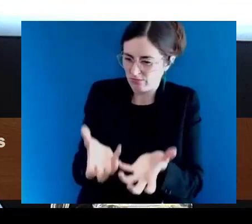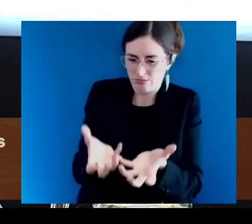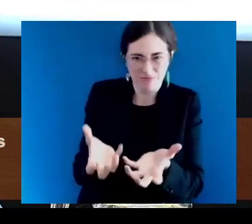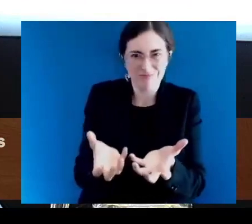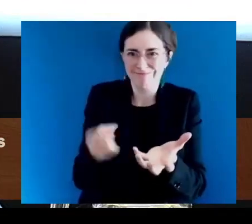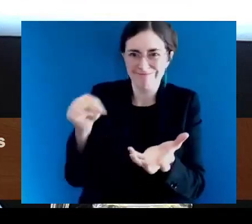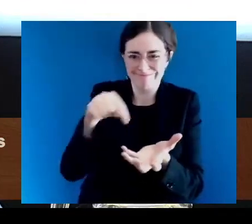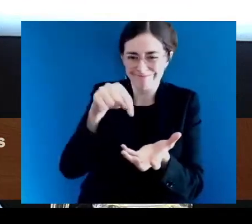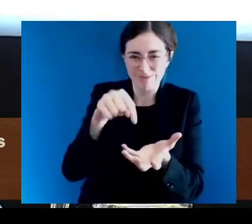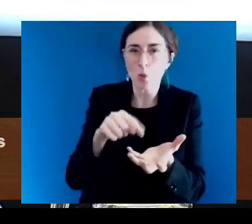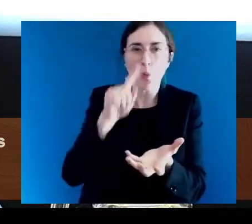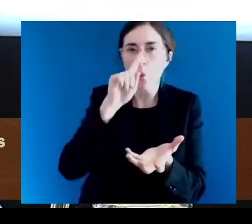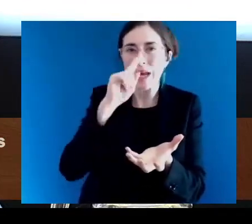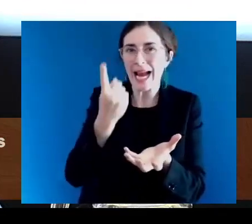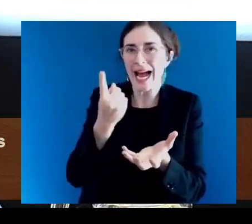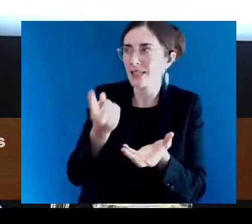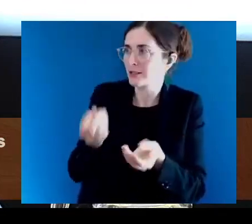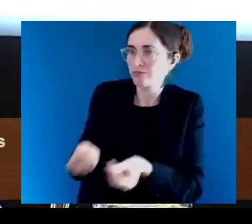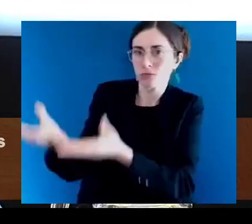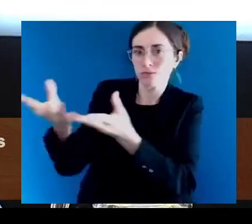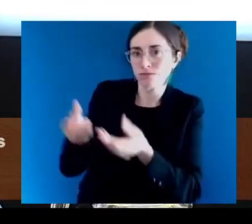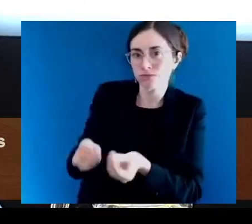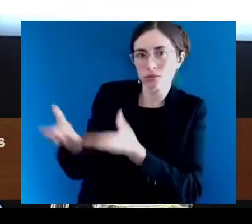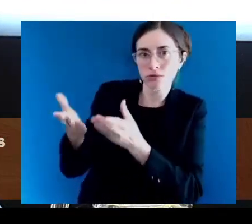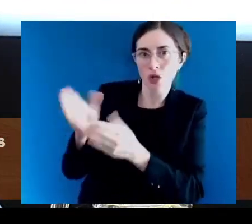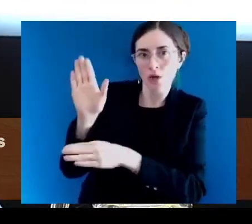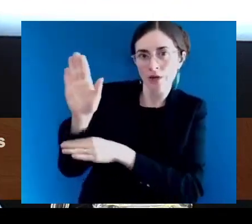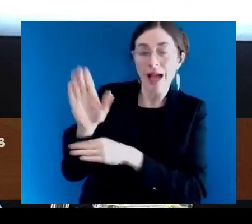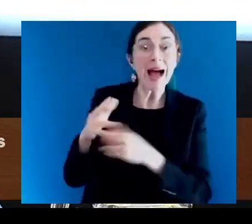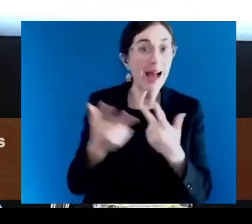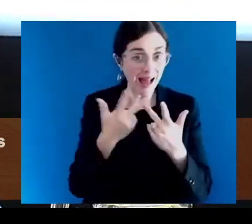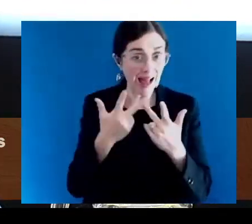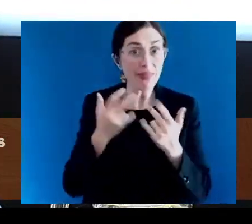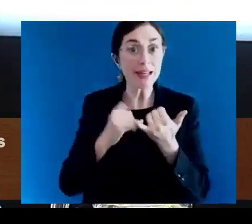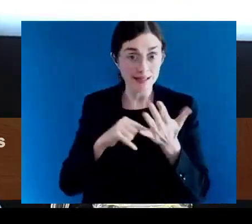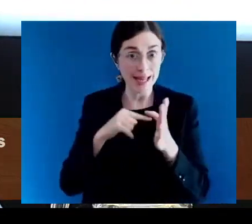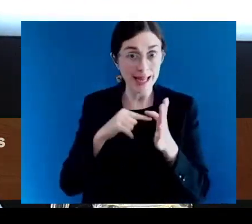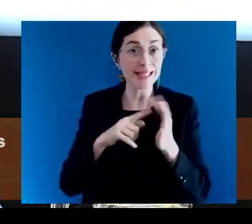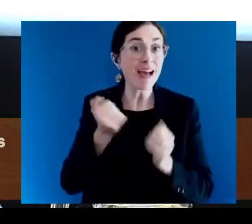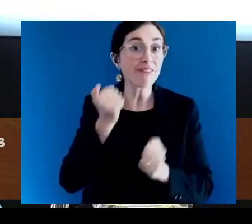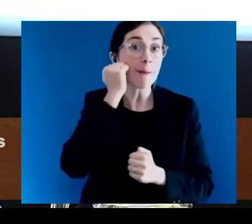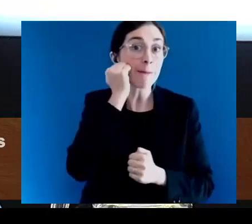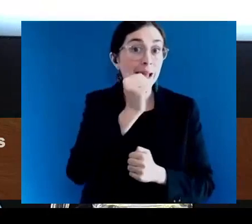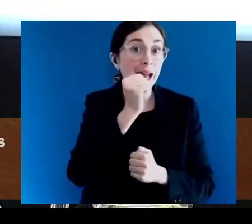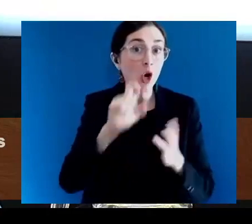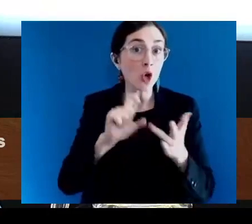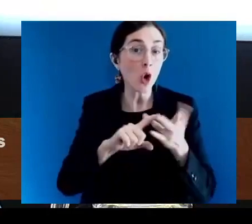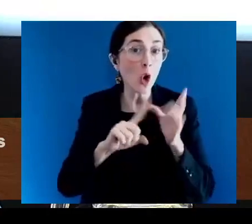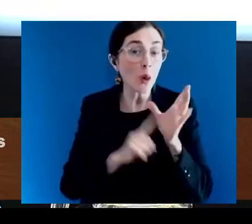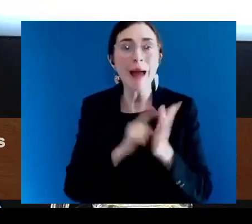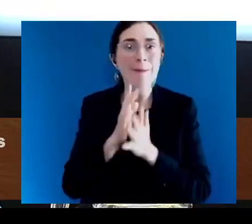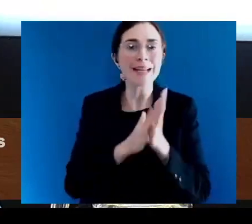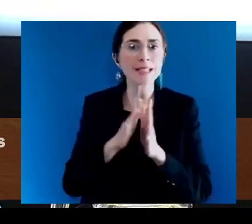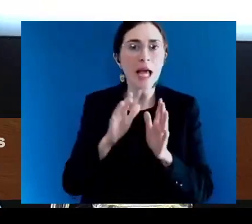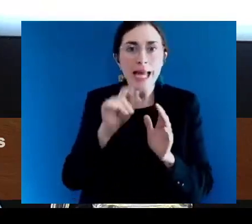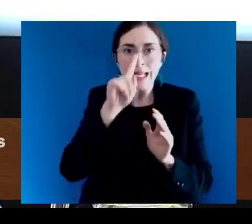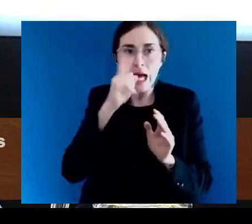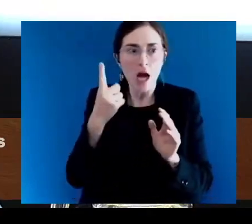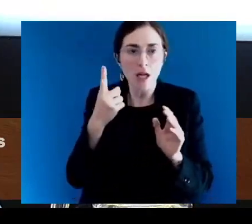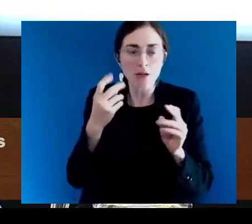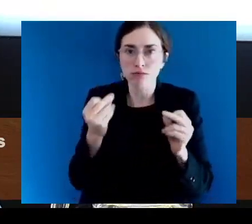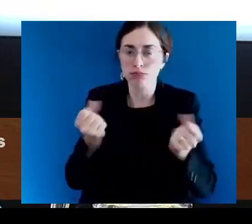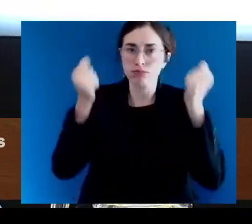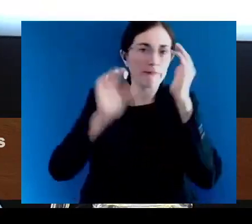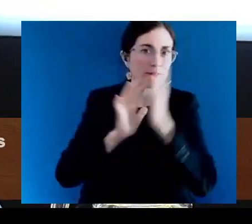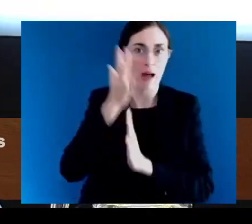a coal export industry, unlike some other states where they've had black coal, which is not combustible. So I think that's really the point. Brown coal is